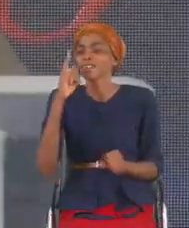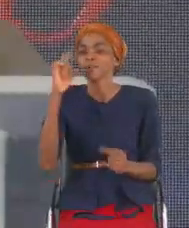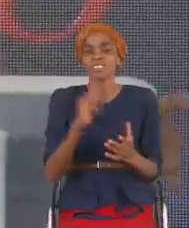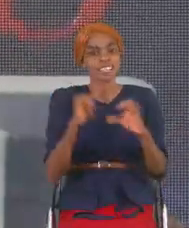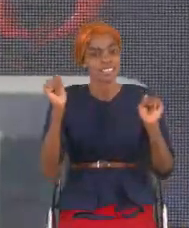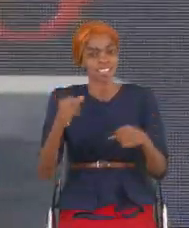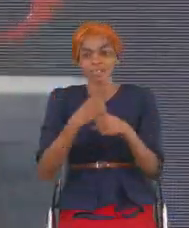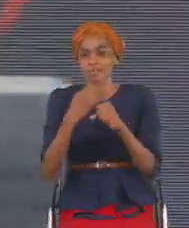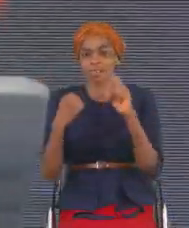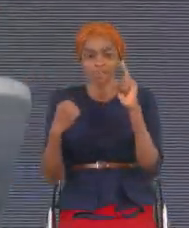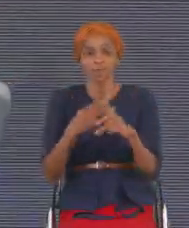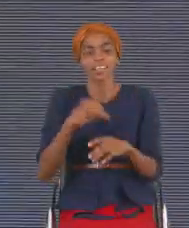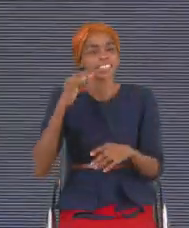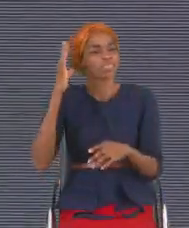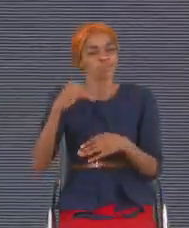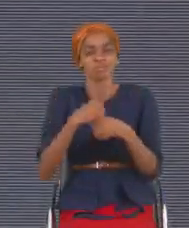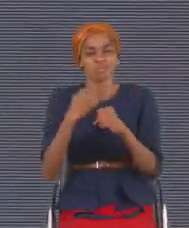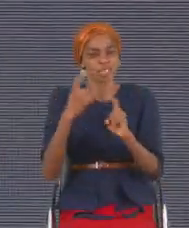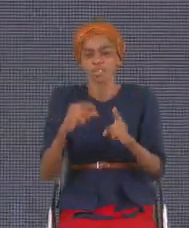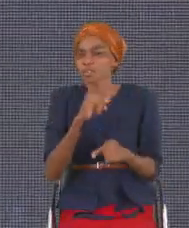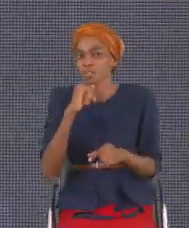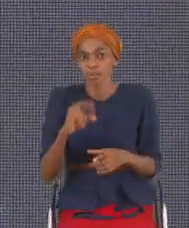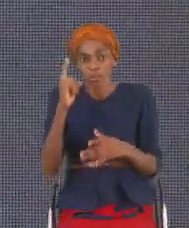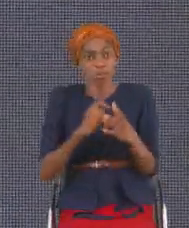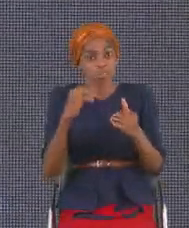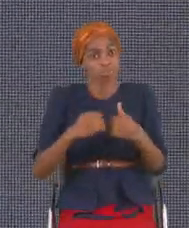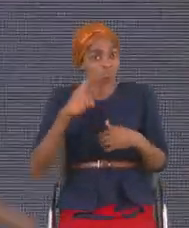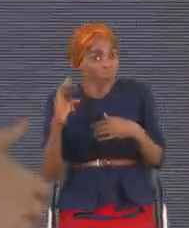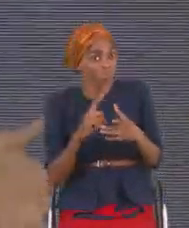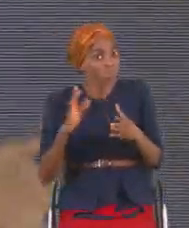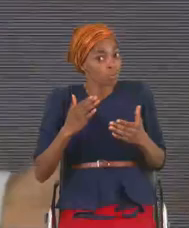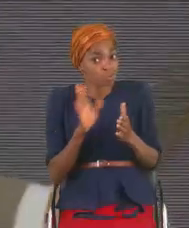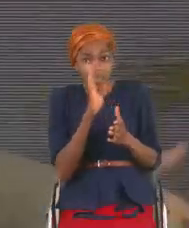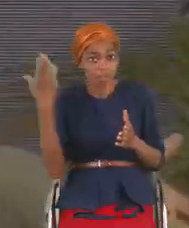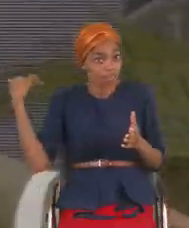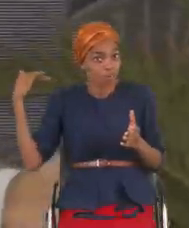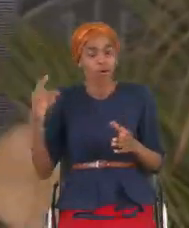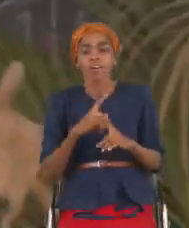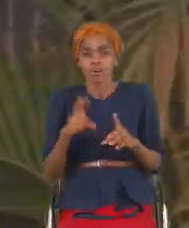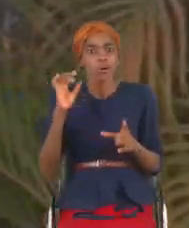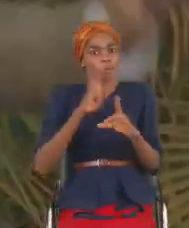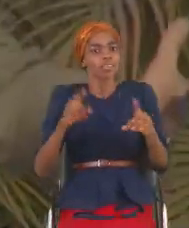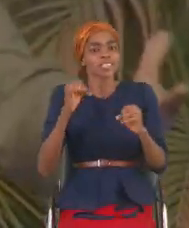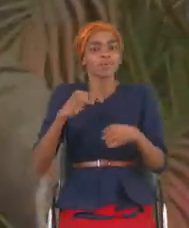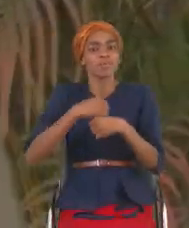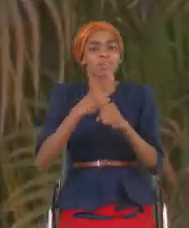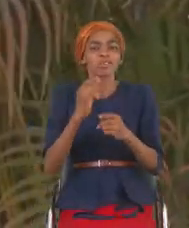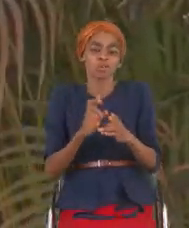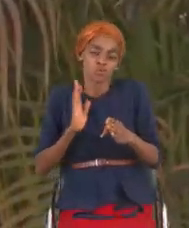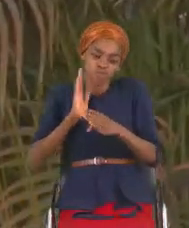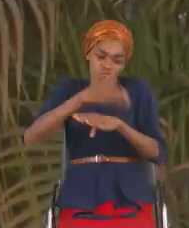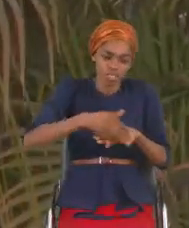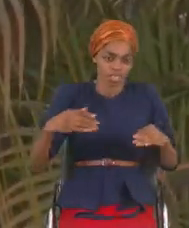you and they will make you not what you are being he'll make you cross the line and jump the